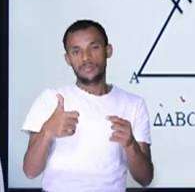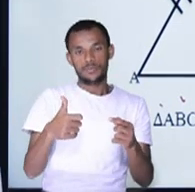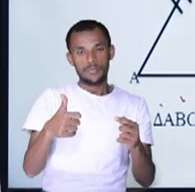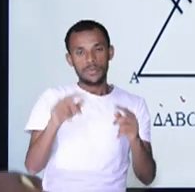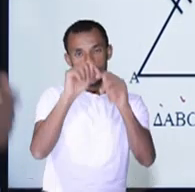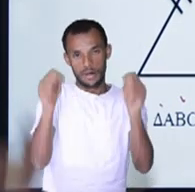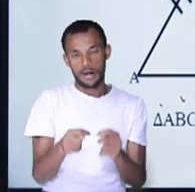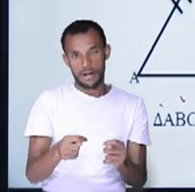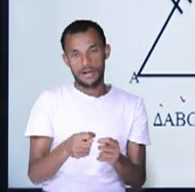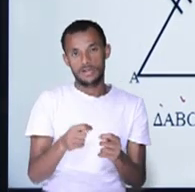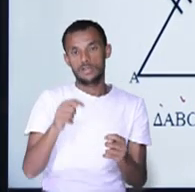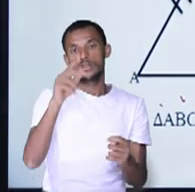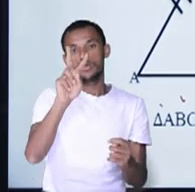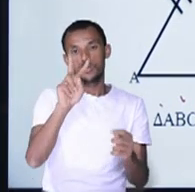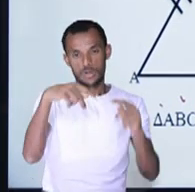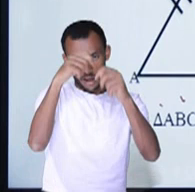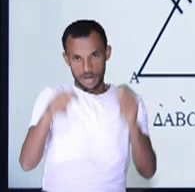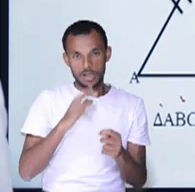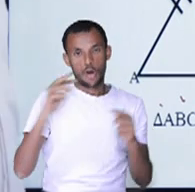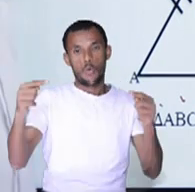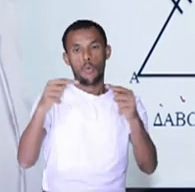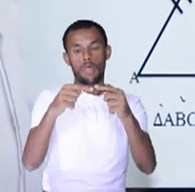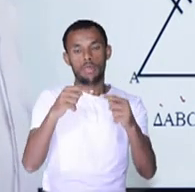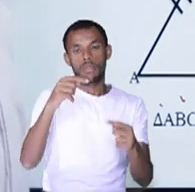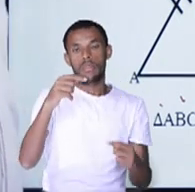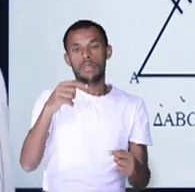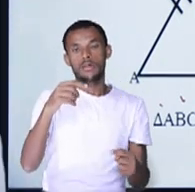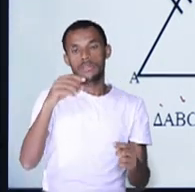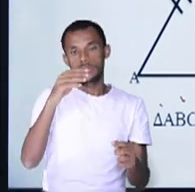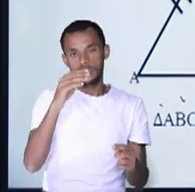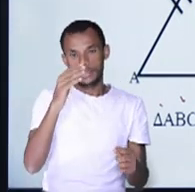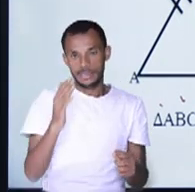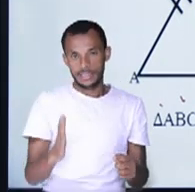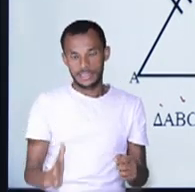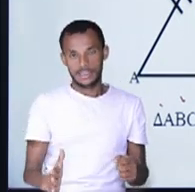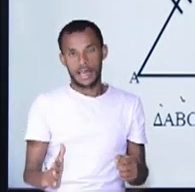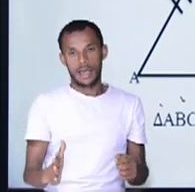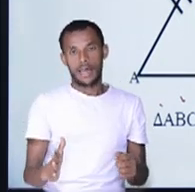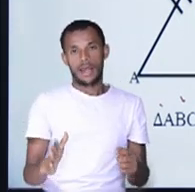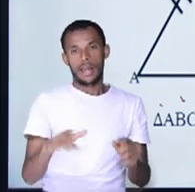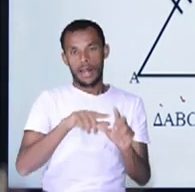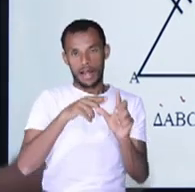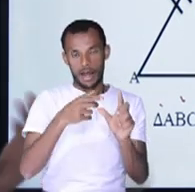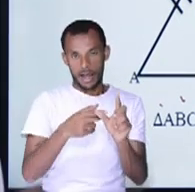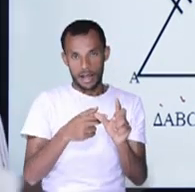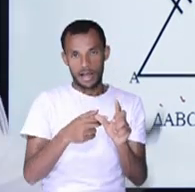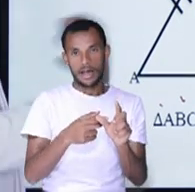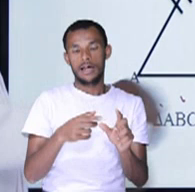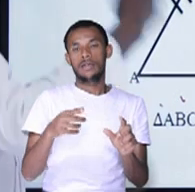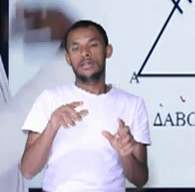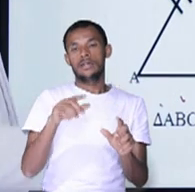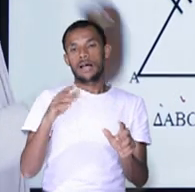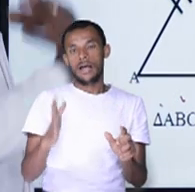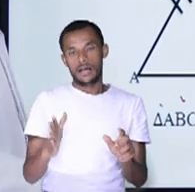angle, then the two triangles are congruent by angle side angle congruency theorem. And we can